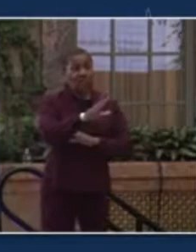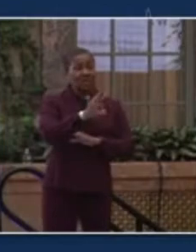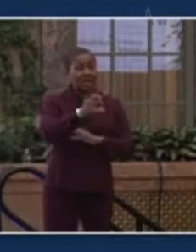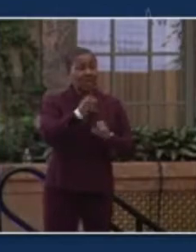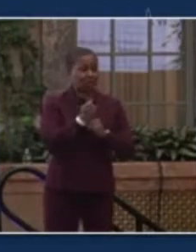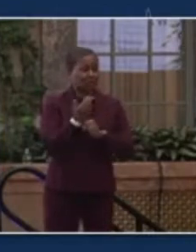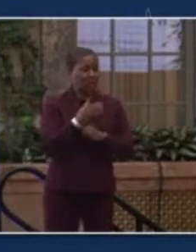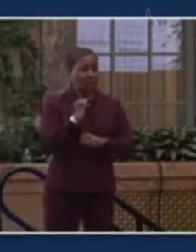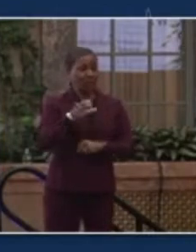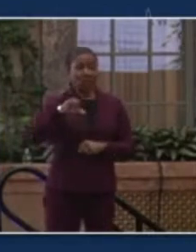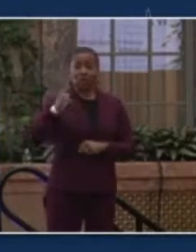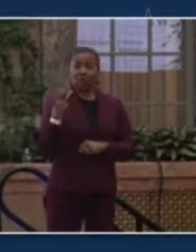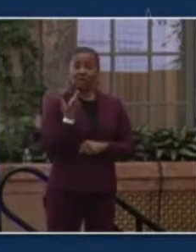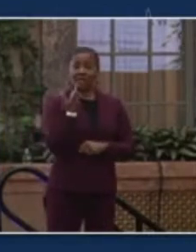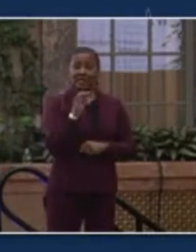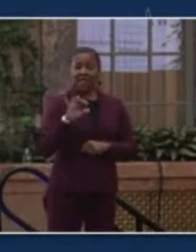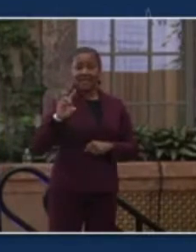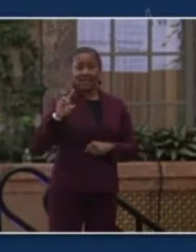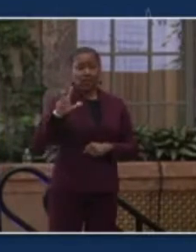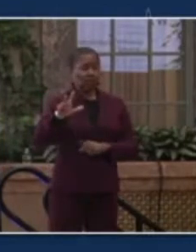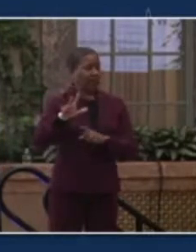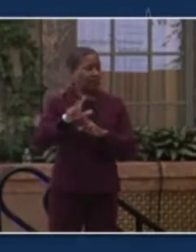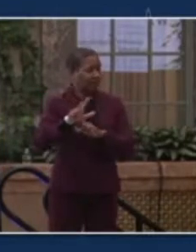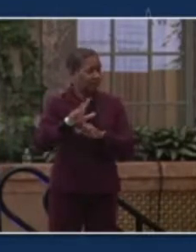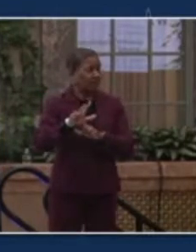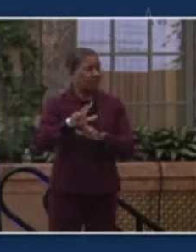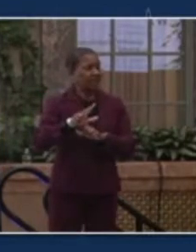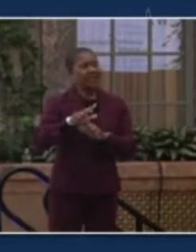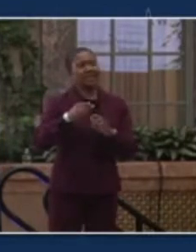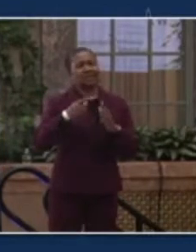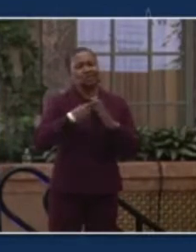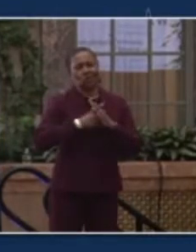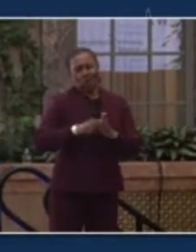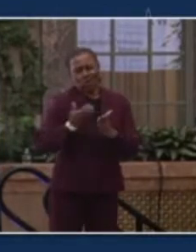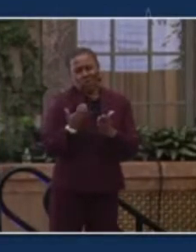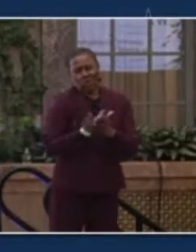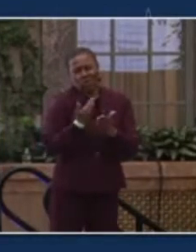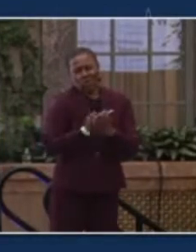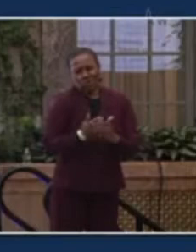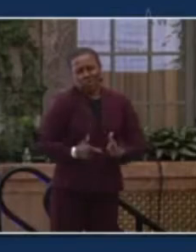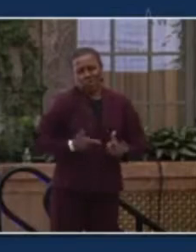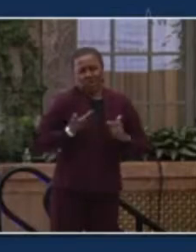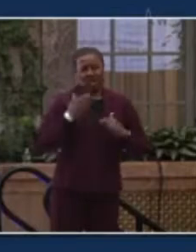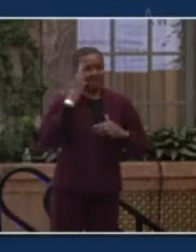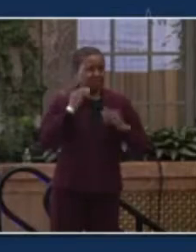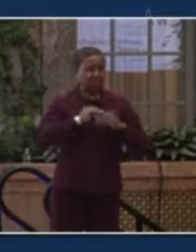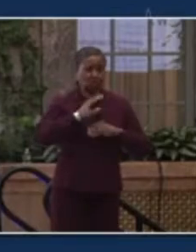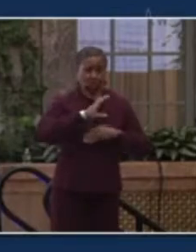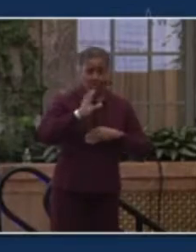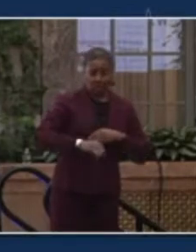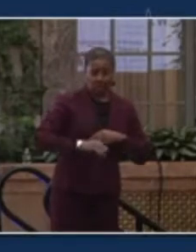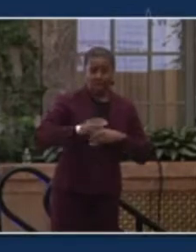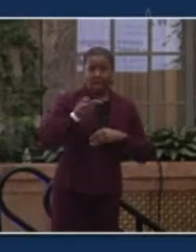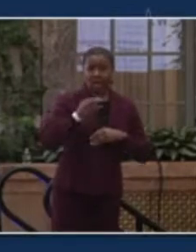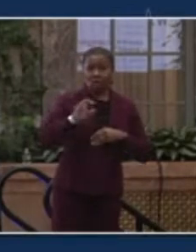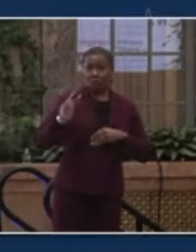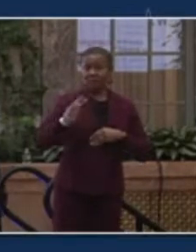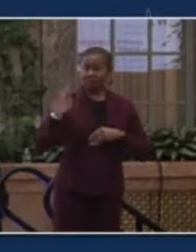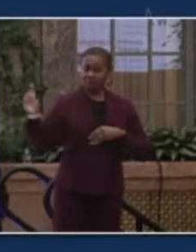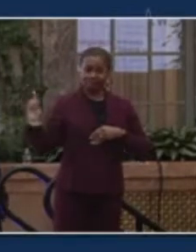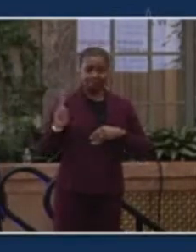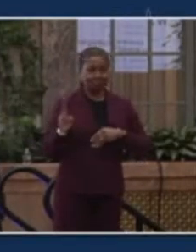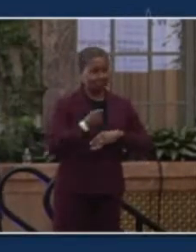ago, April 12, 1983, was the dawn of a new day. Harold Washington came to the stage and